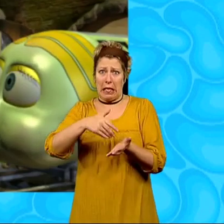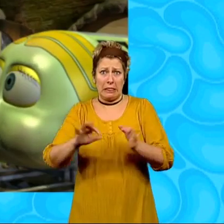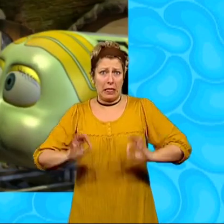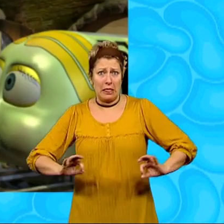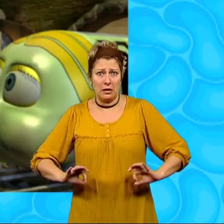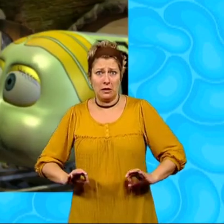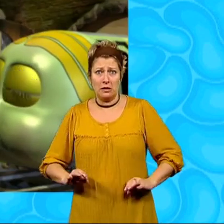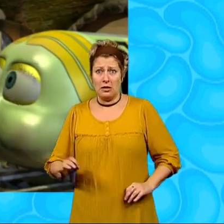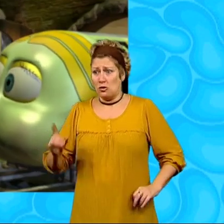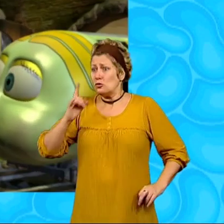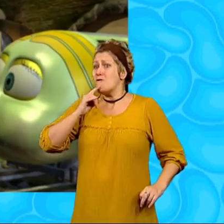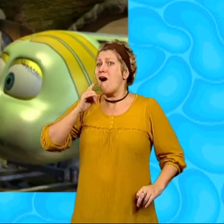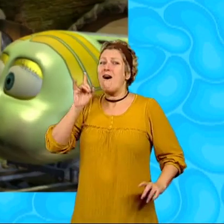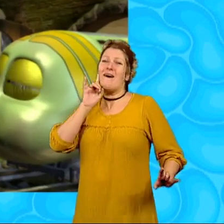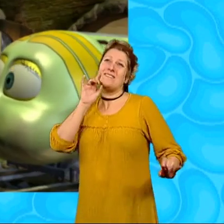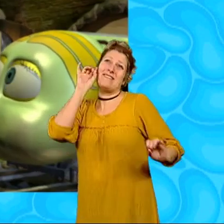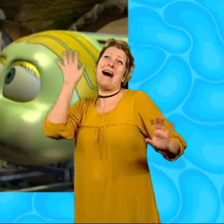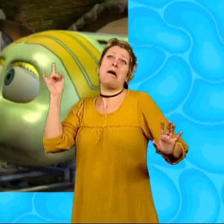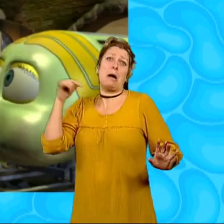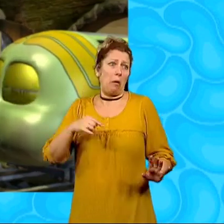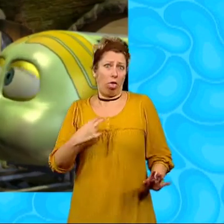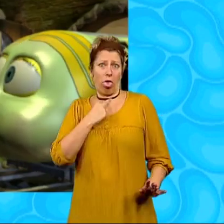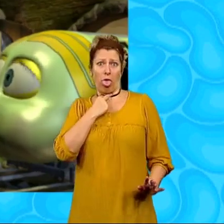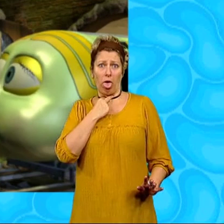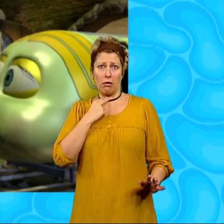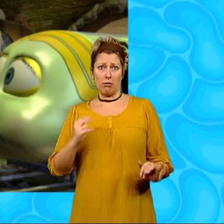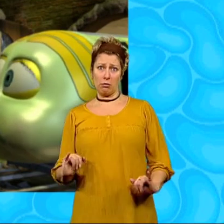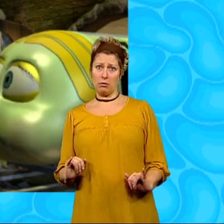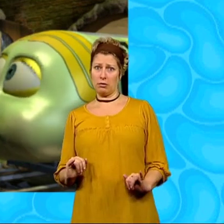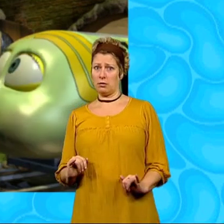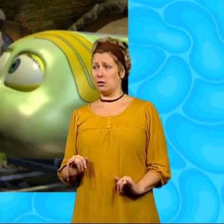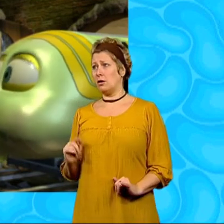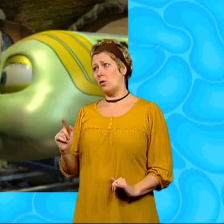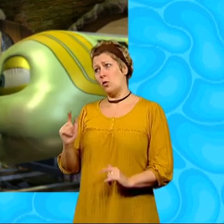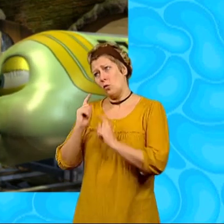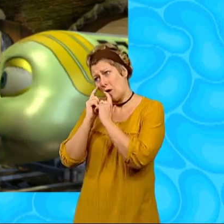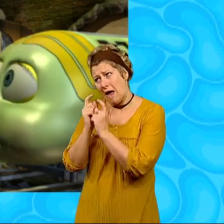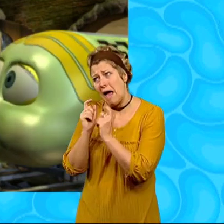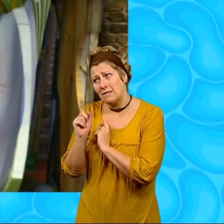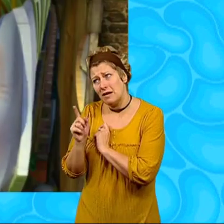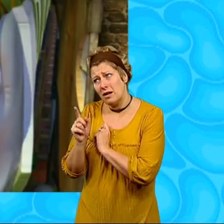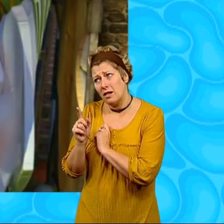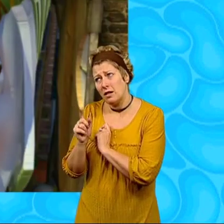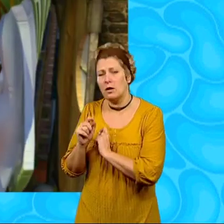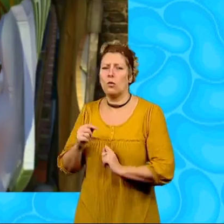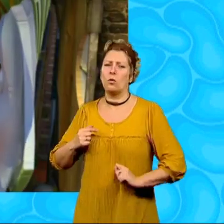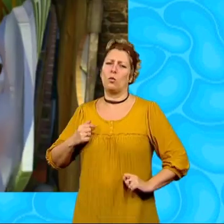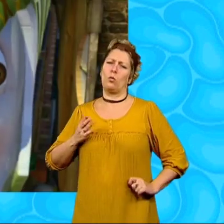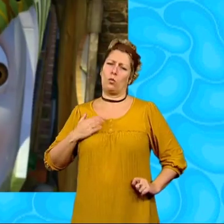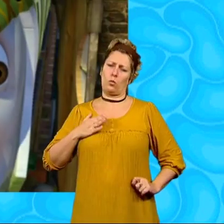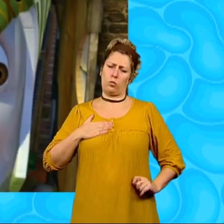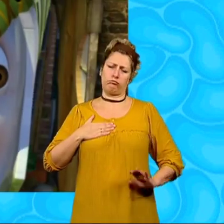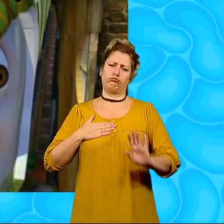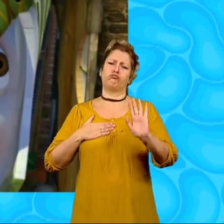Scarlet Redford will be so disappointed. You will take care, won't you, Bakerloo? Trust me, Circle.